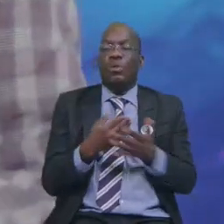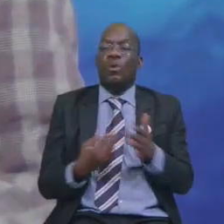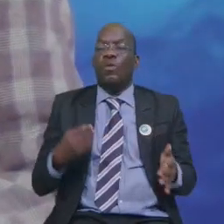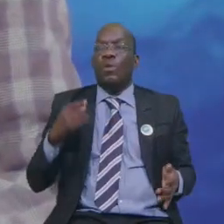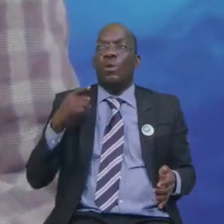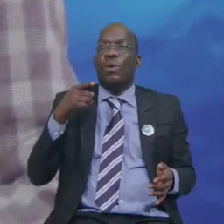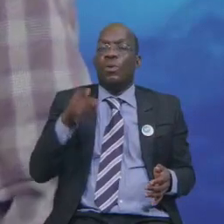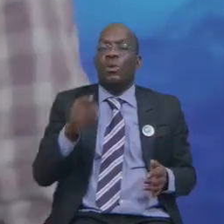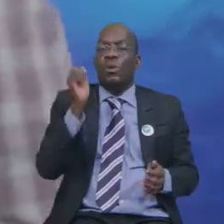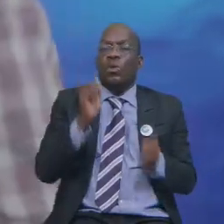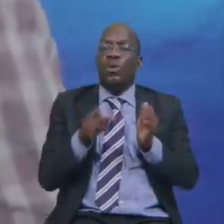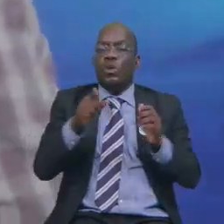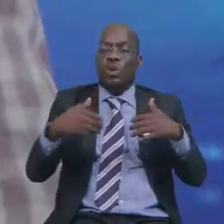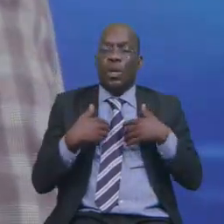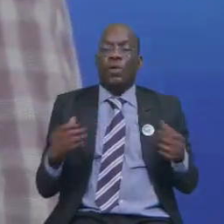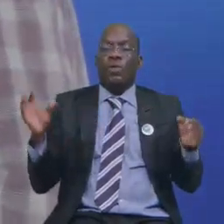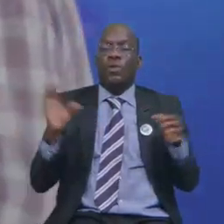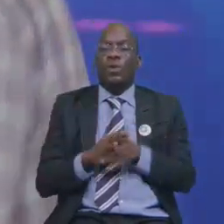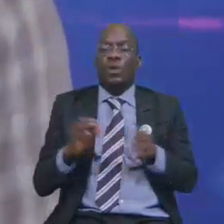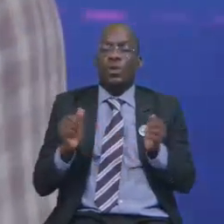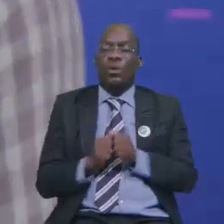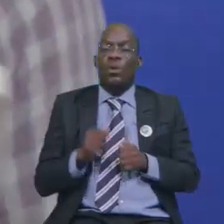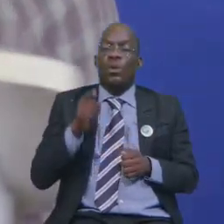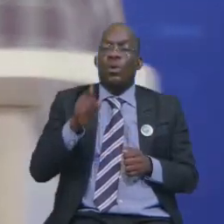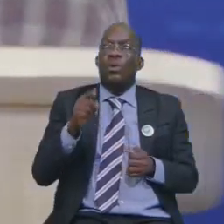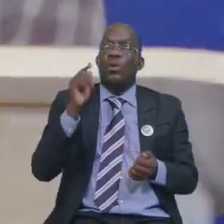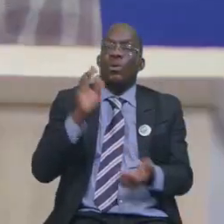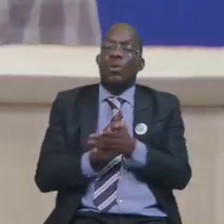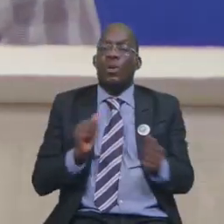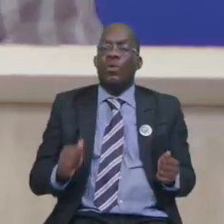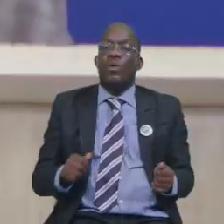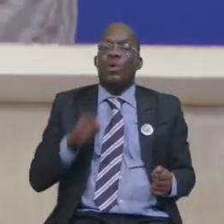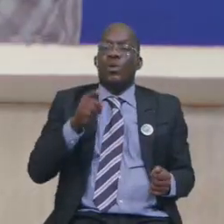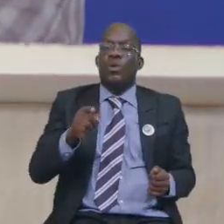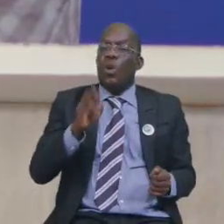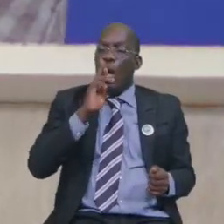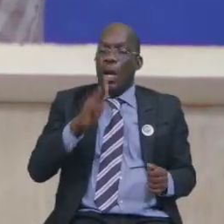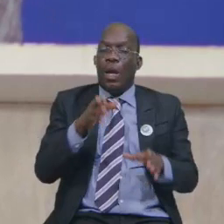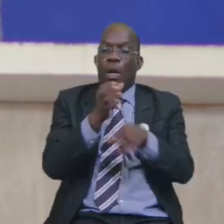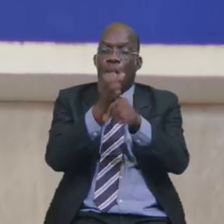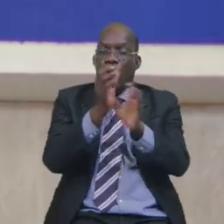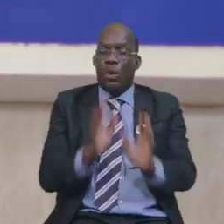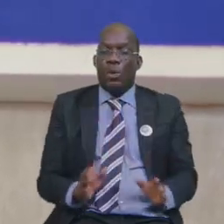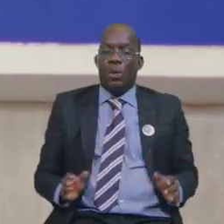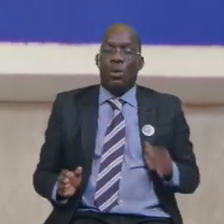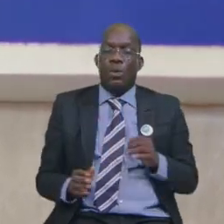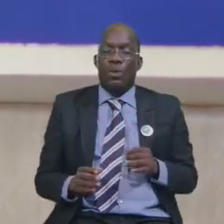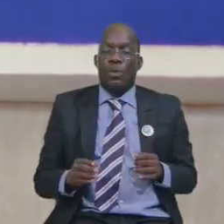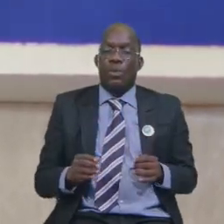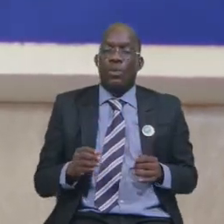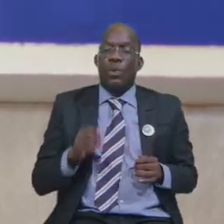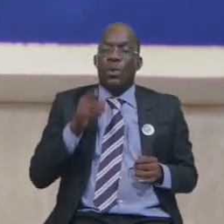aligned with. You believe you are now a goal getter. You believe in